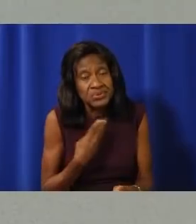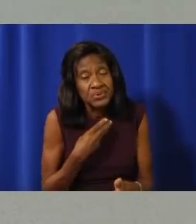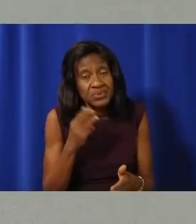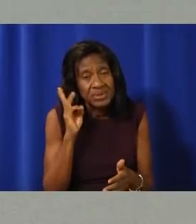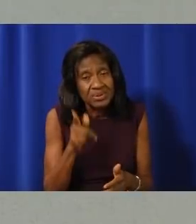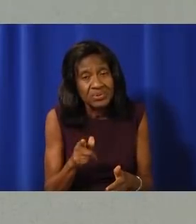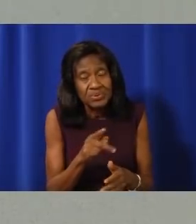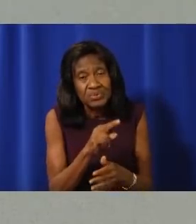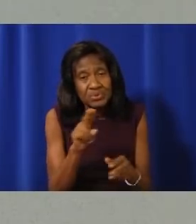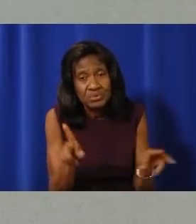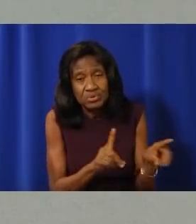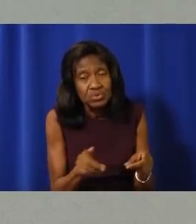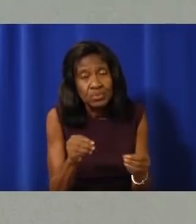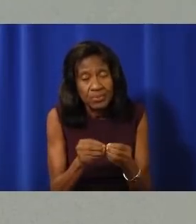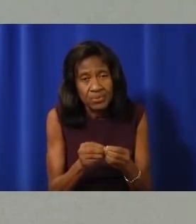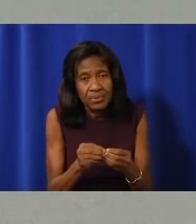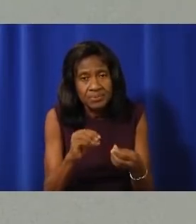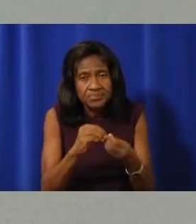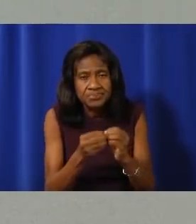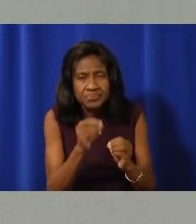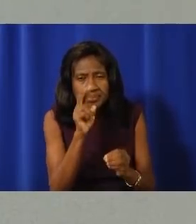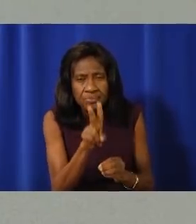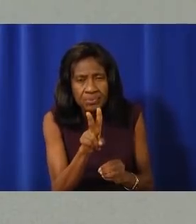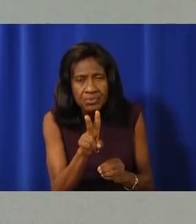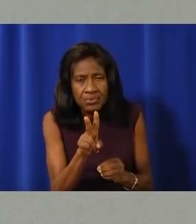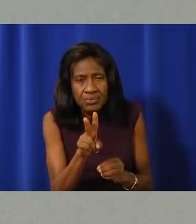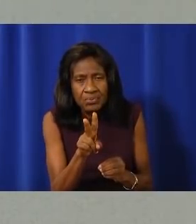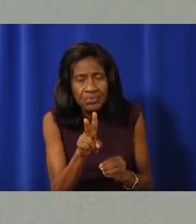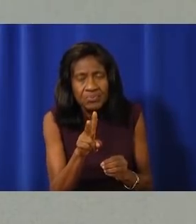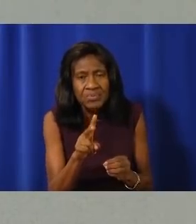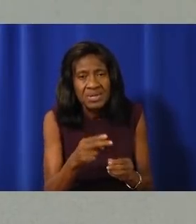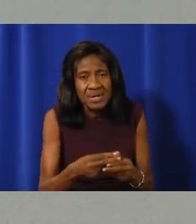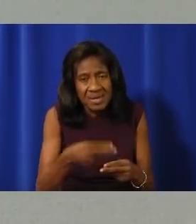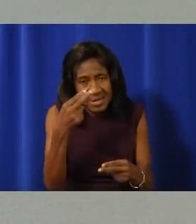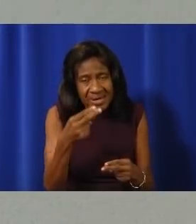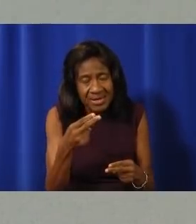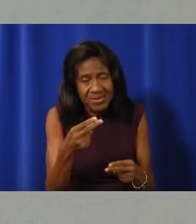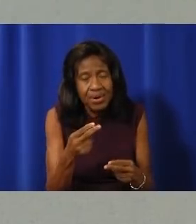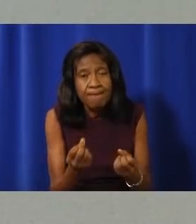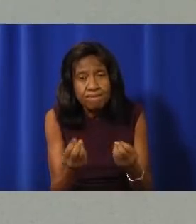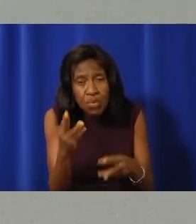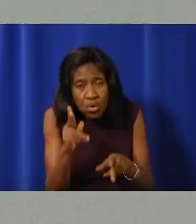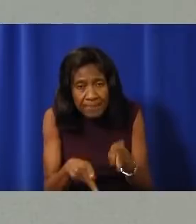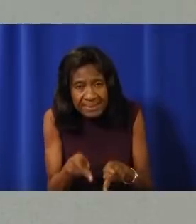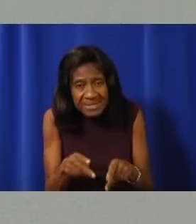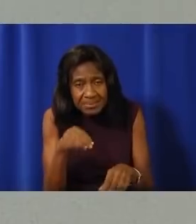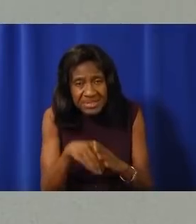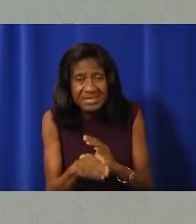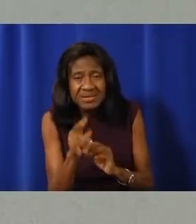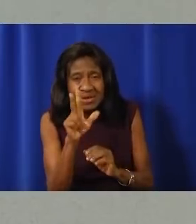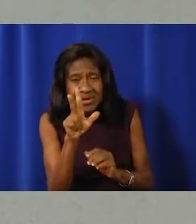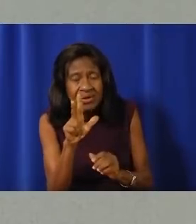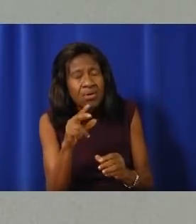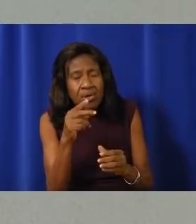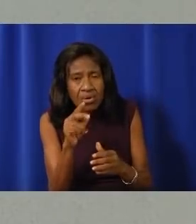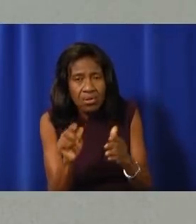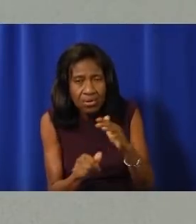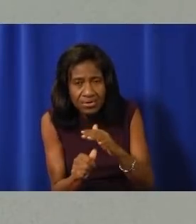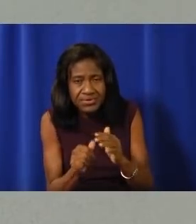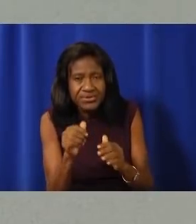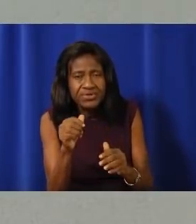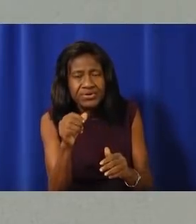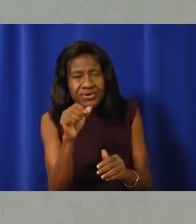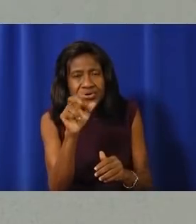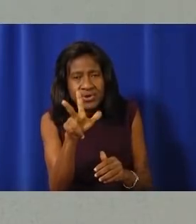resourcing. Two, higher vaccination rates among the under 30s would really help ensure these effective firebreaks I